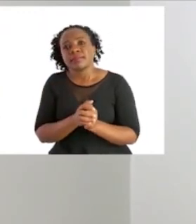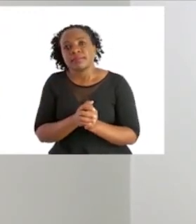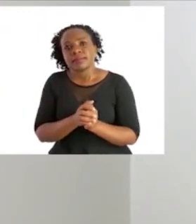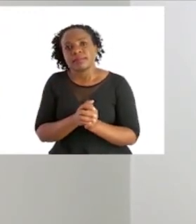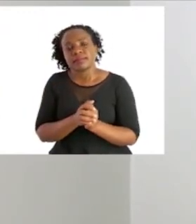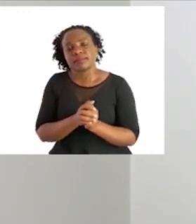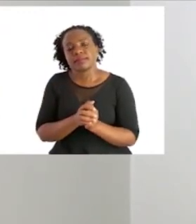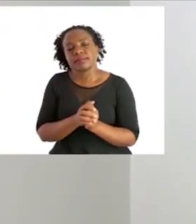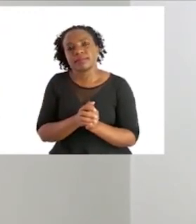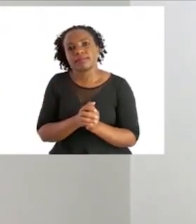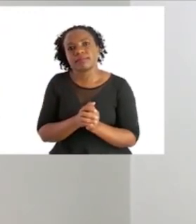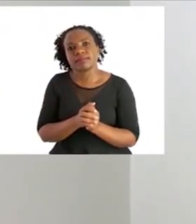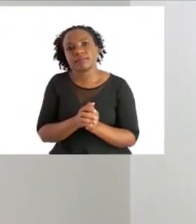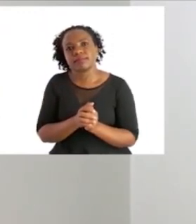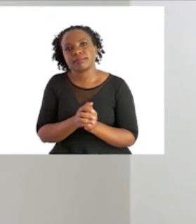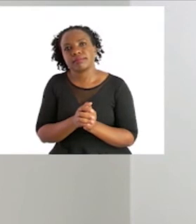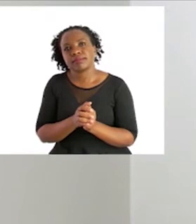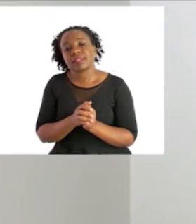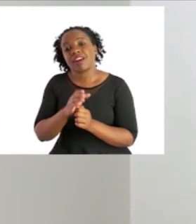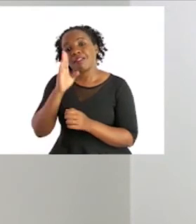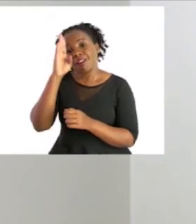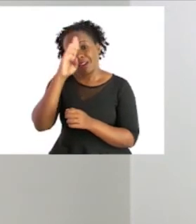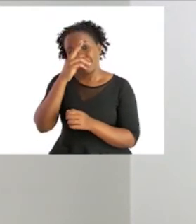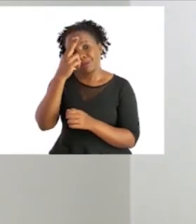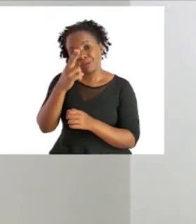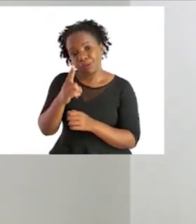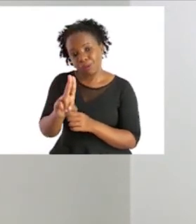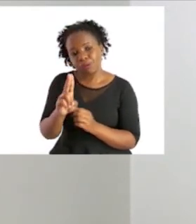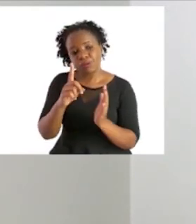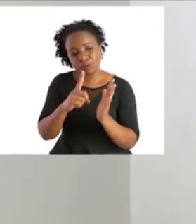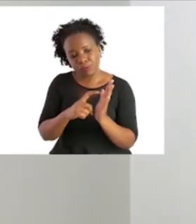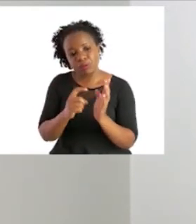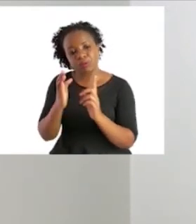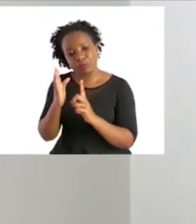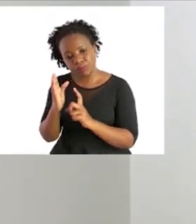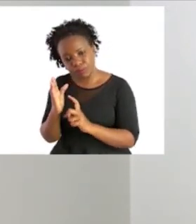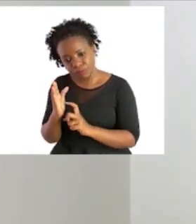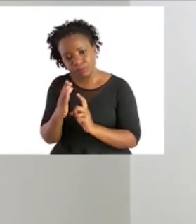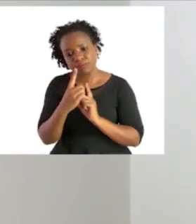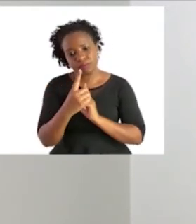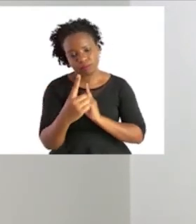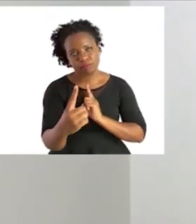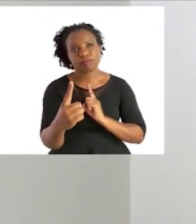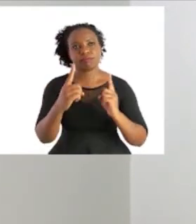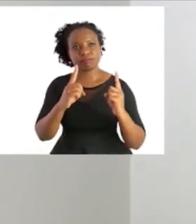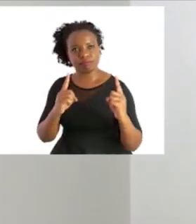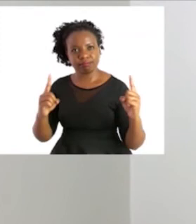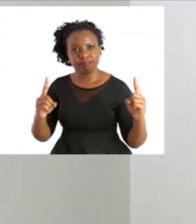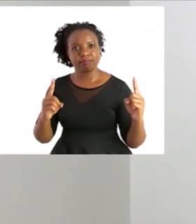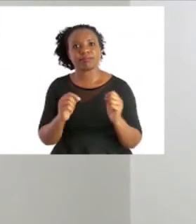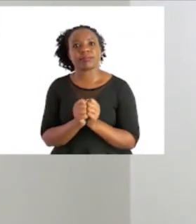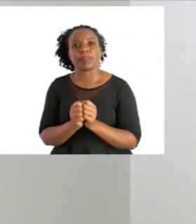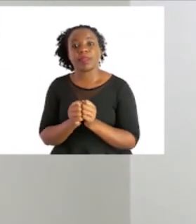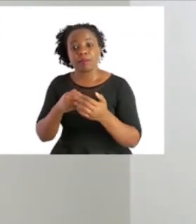should also not forget to sanitize, keep the social distance.